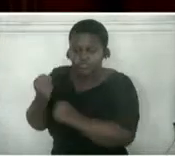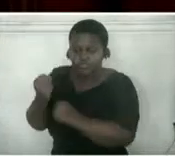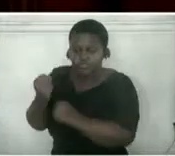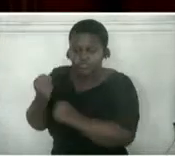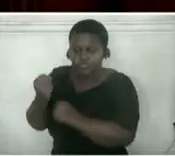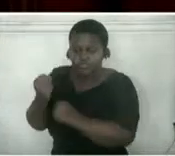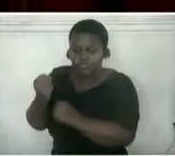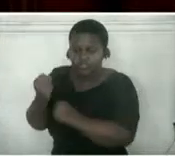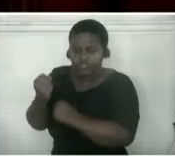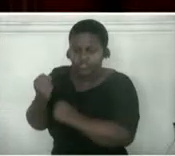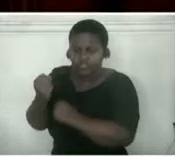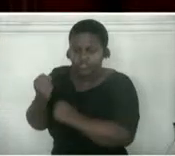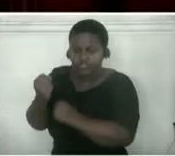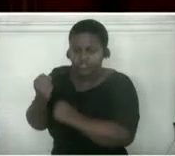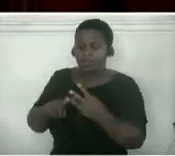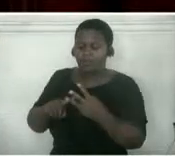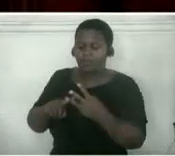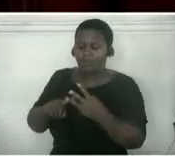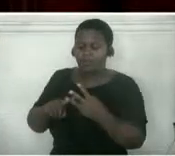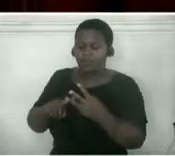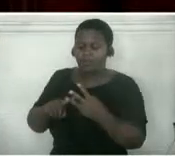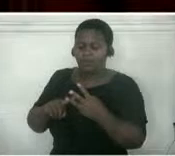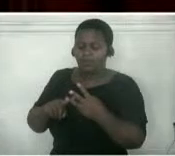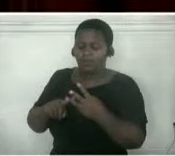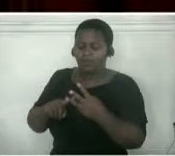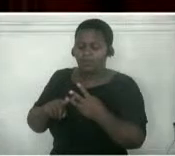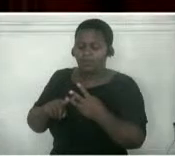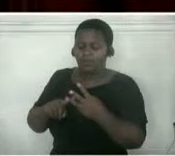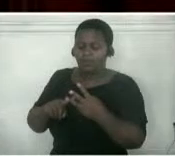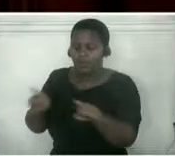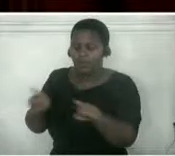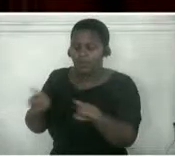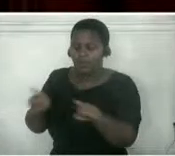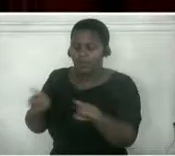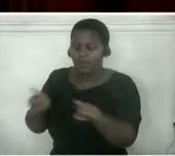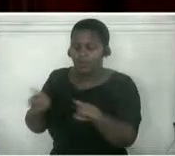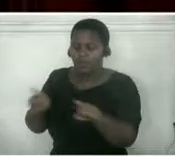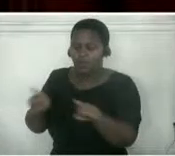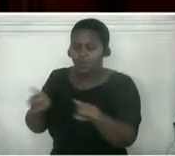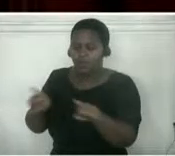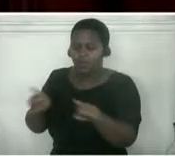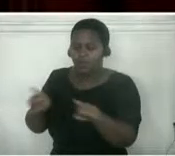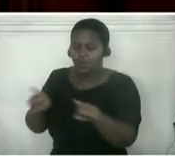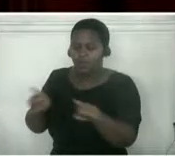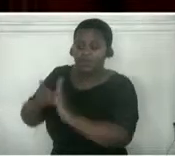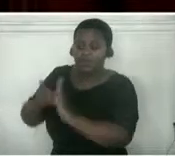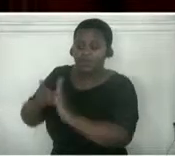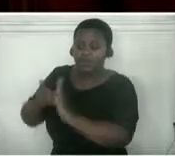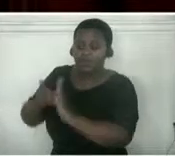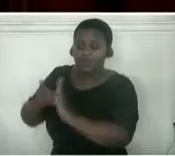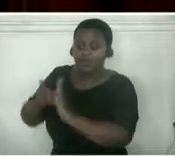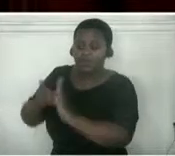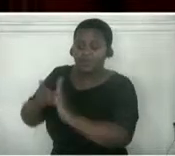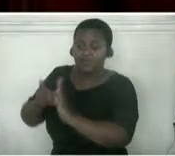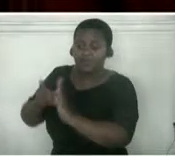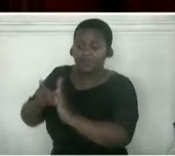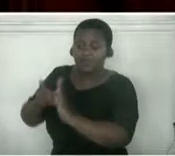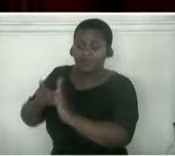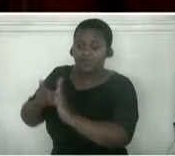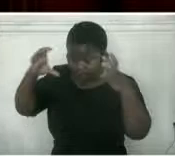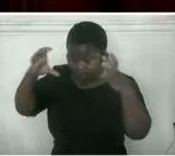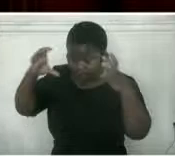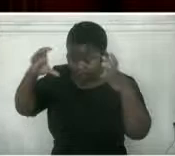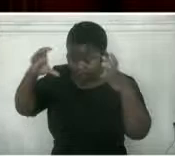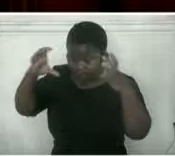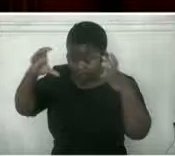human resource, health system, and human development. For this financial year, the focus of our